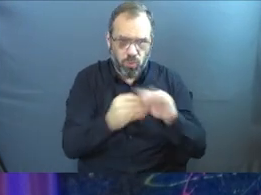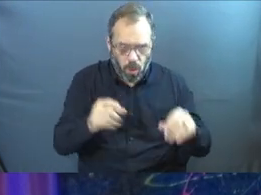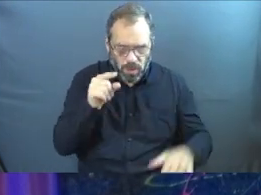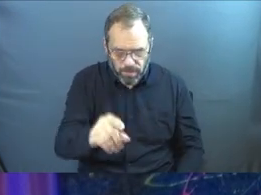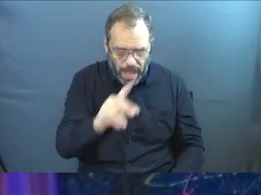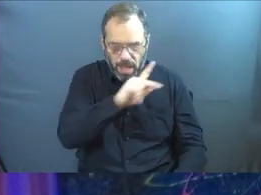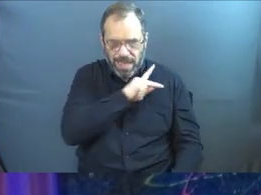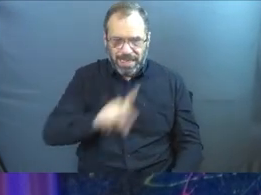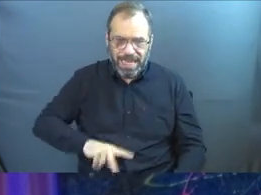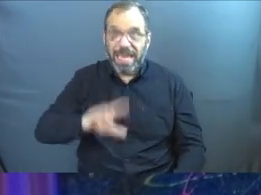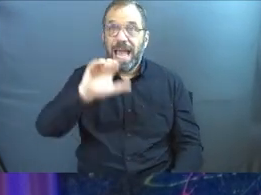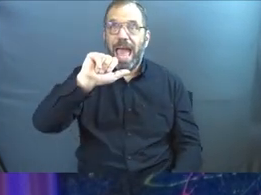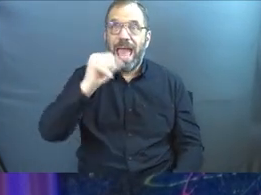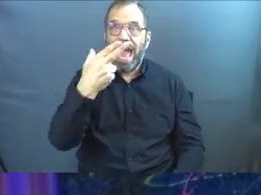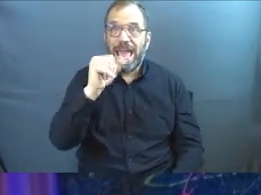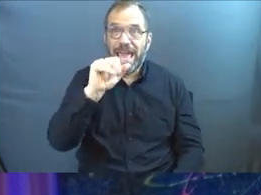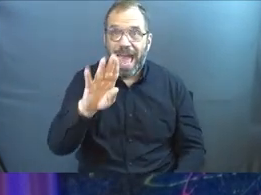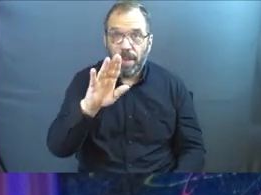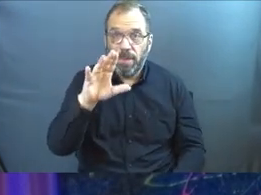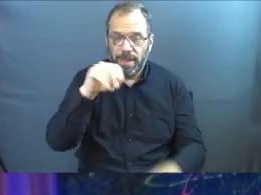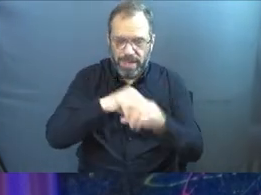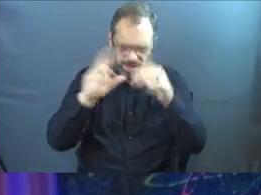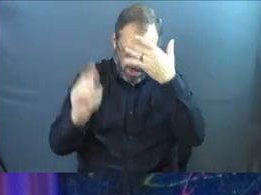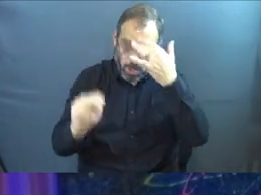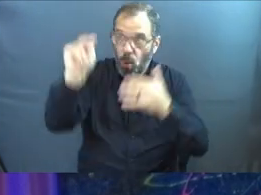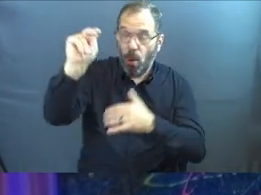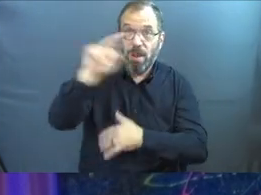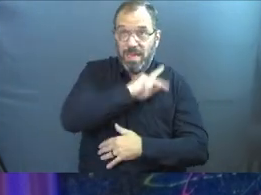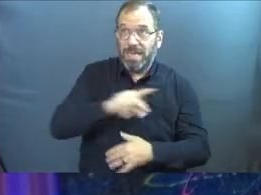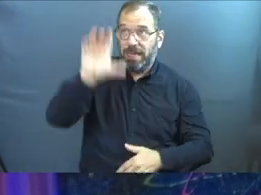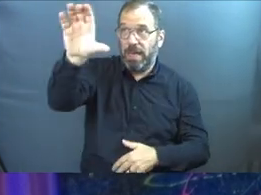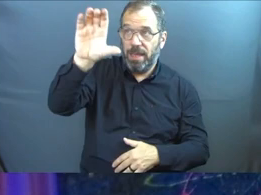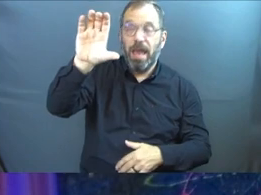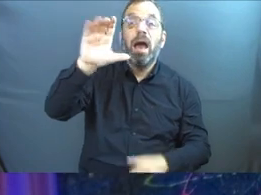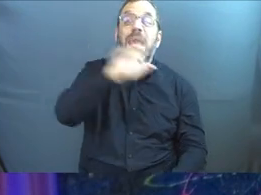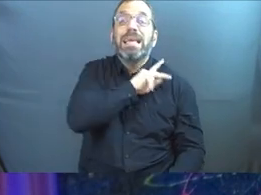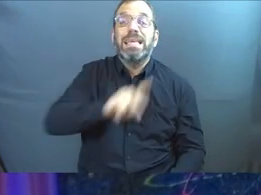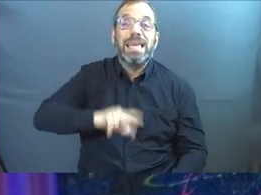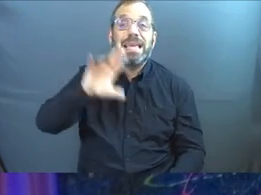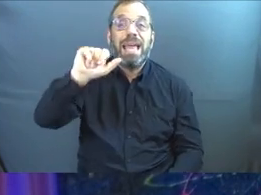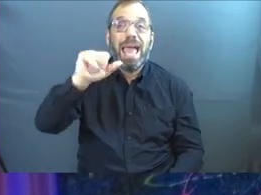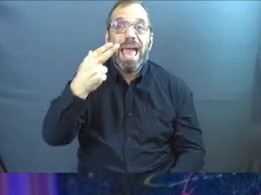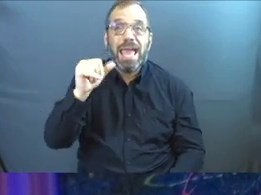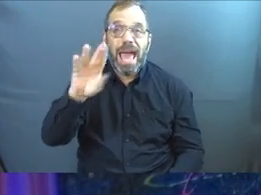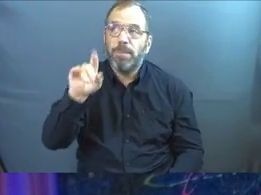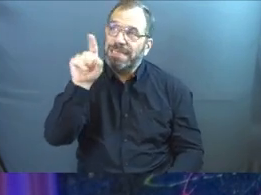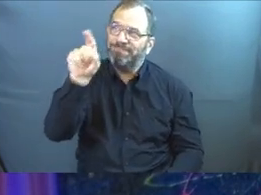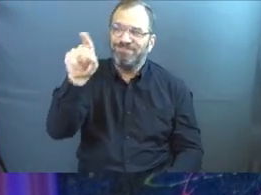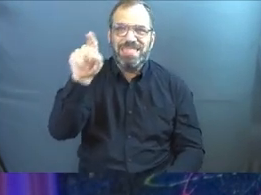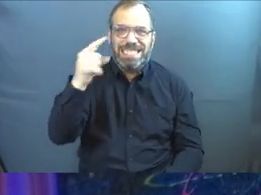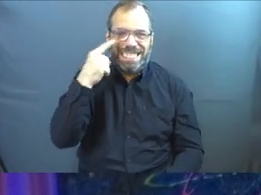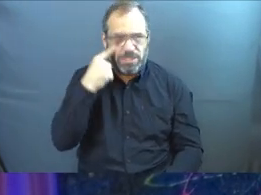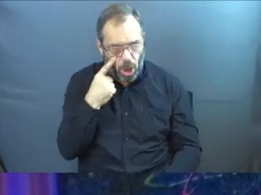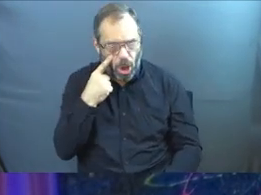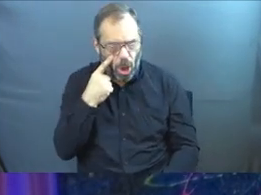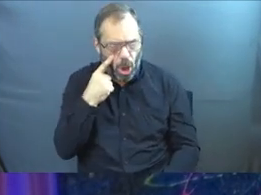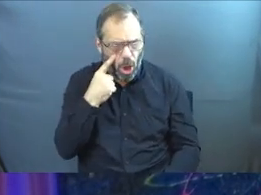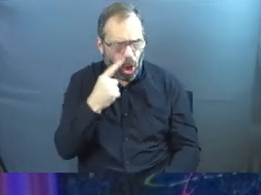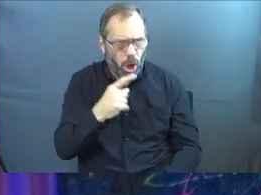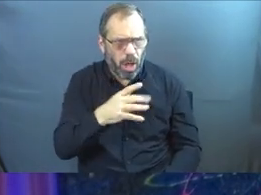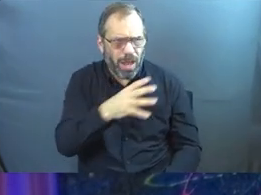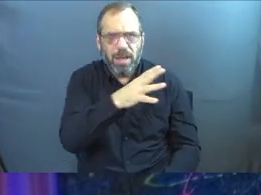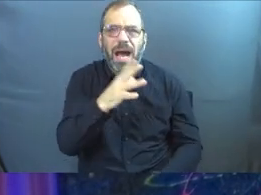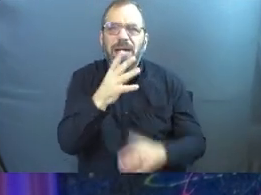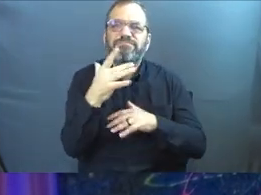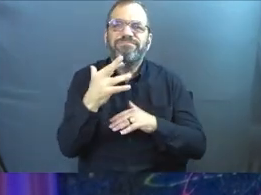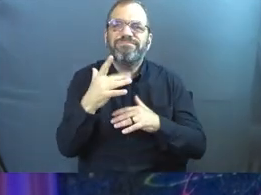about King Ahab, who was in the northern kingdom, actually. King Ahab, at one point, he saw somebody's vineyard. This guy